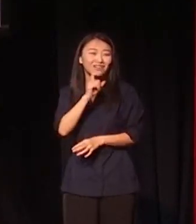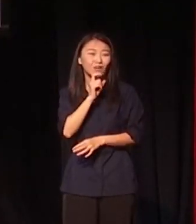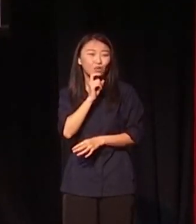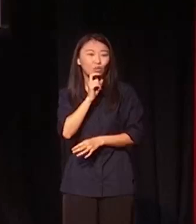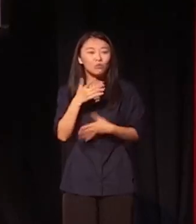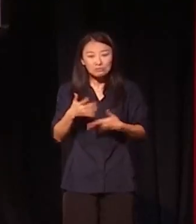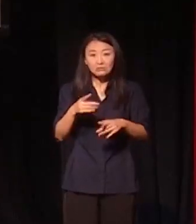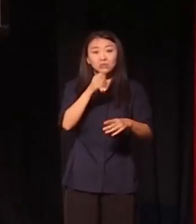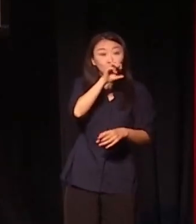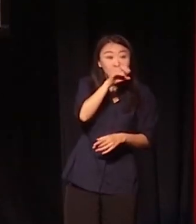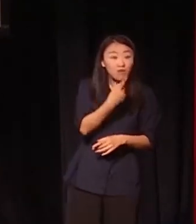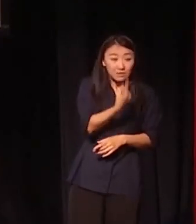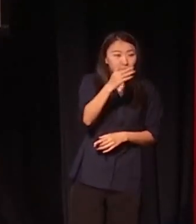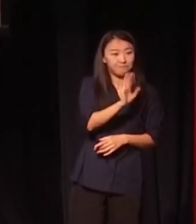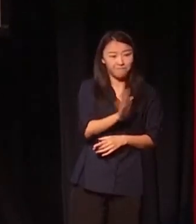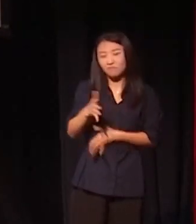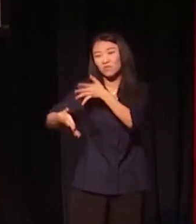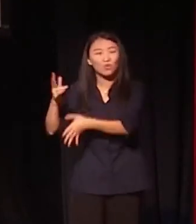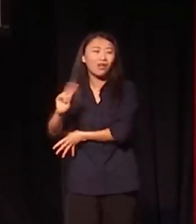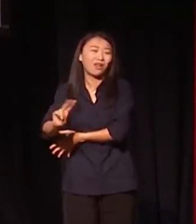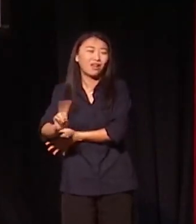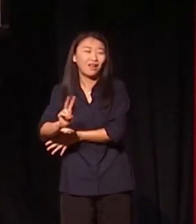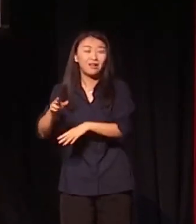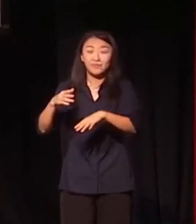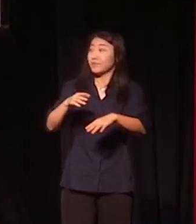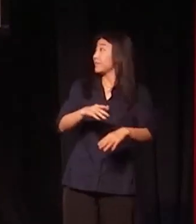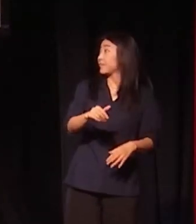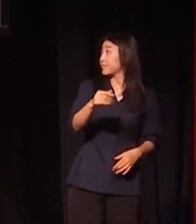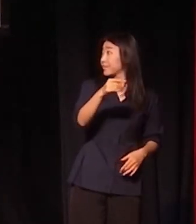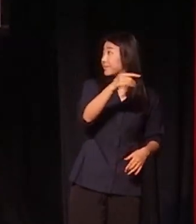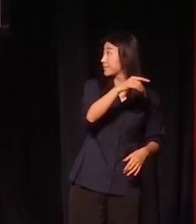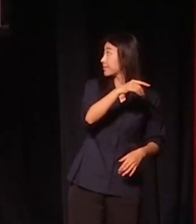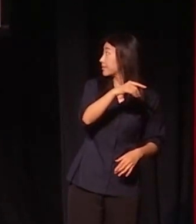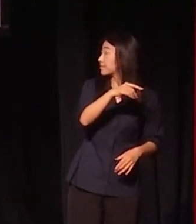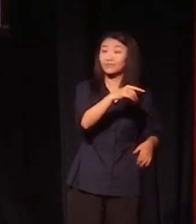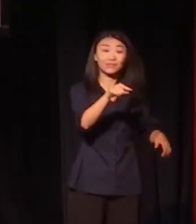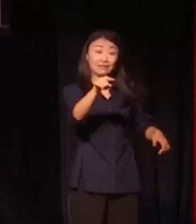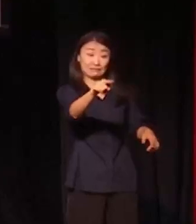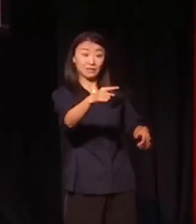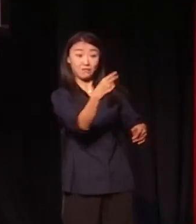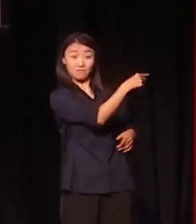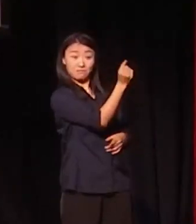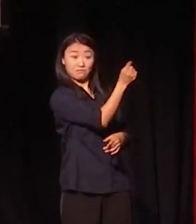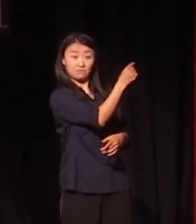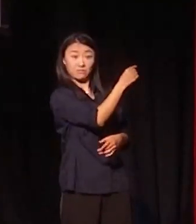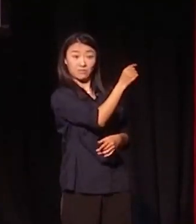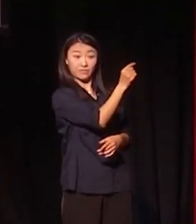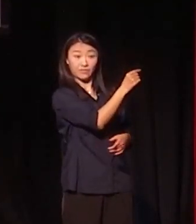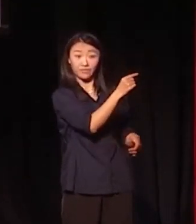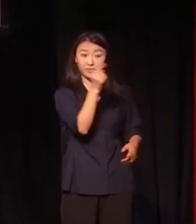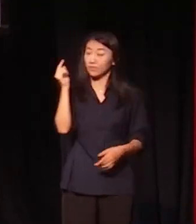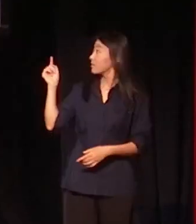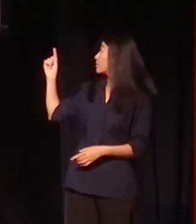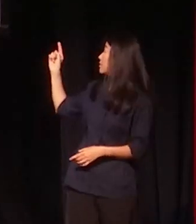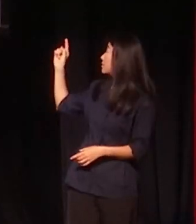prevalent in sign language. And so you see this picture on your right. It's actually a screen grab from a video that was